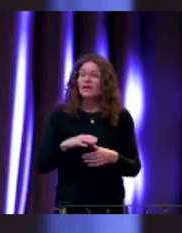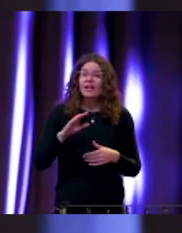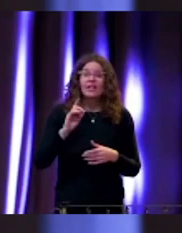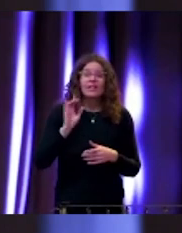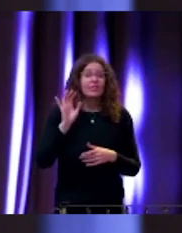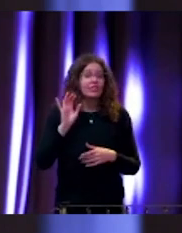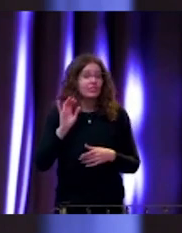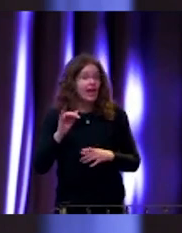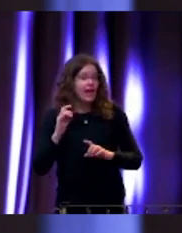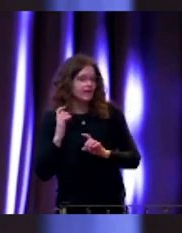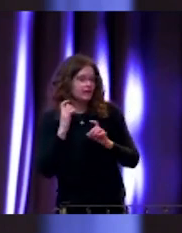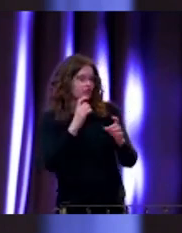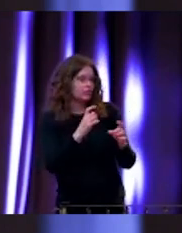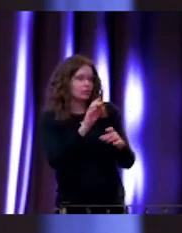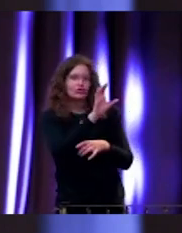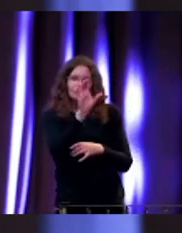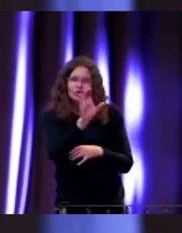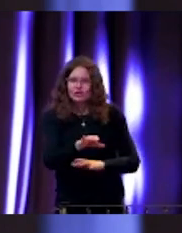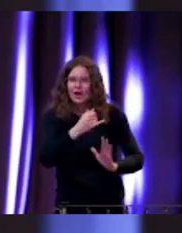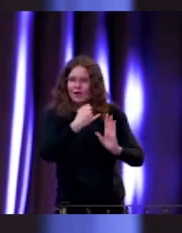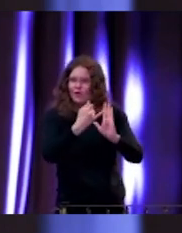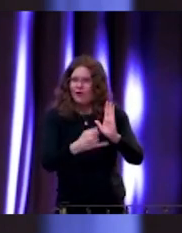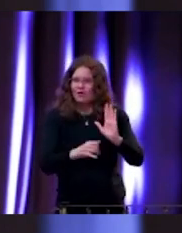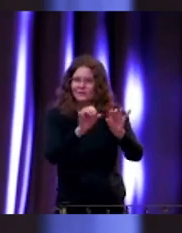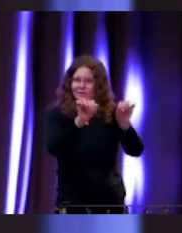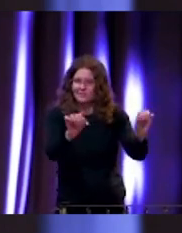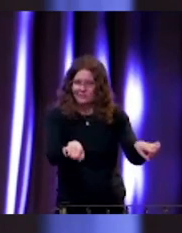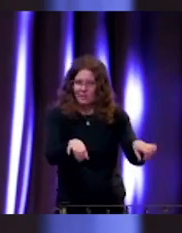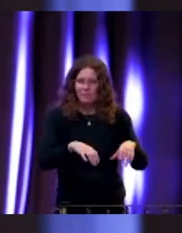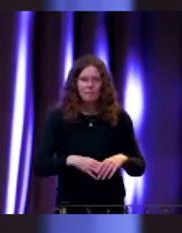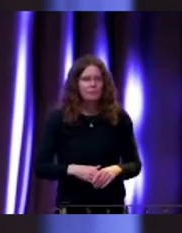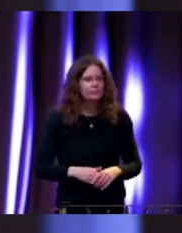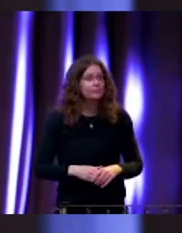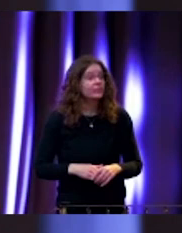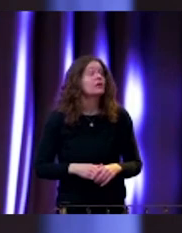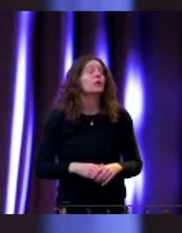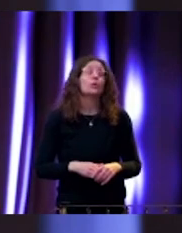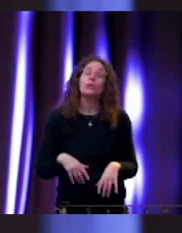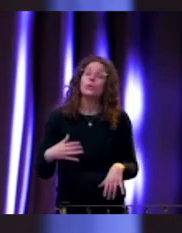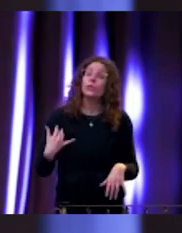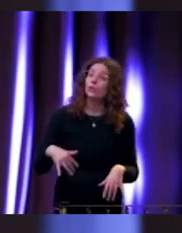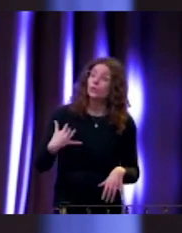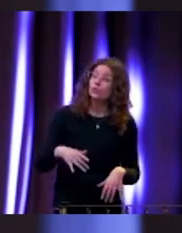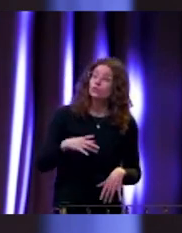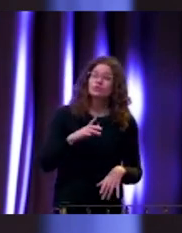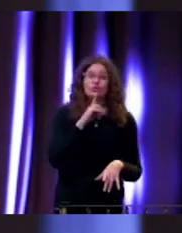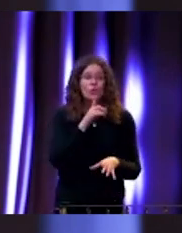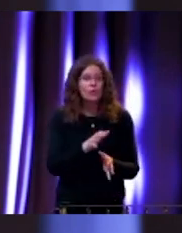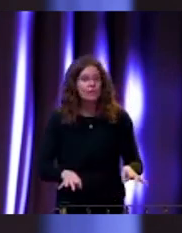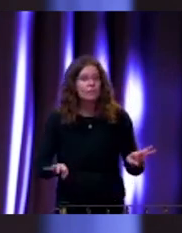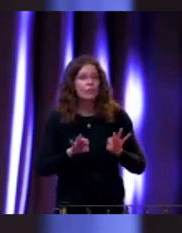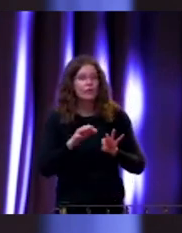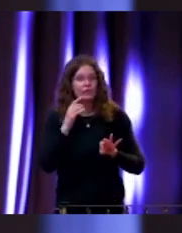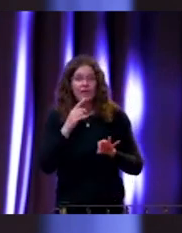how everyone in this room is just here today, right? But above all else, like the technicality pieces, what we hear all the time,